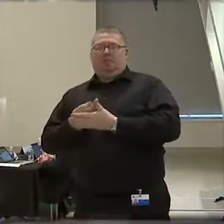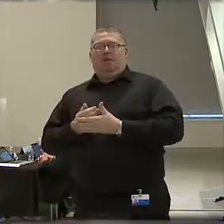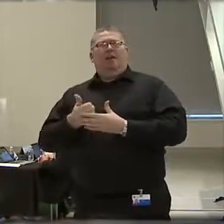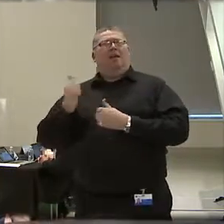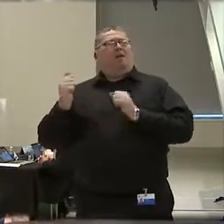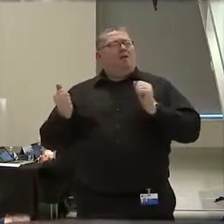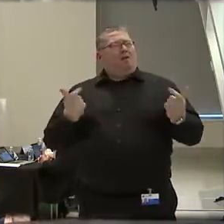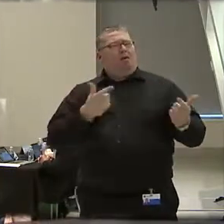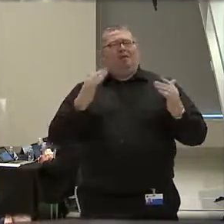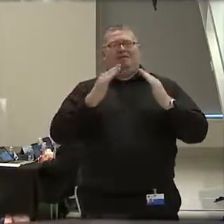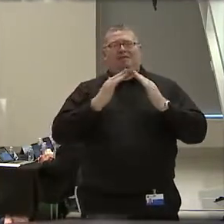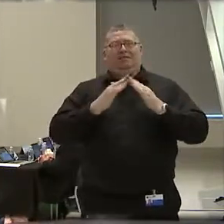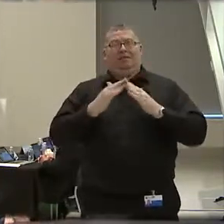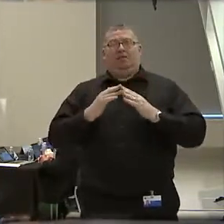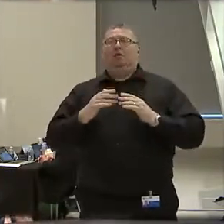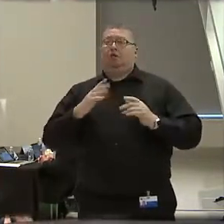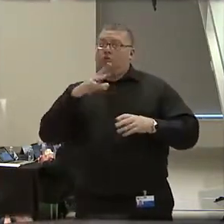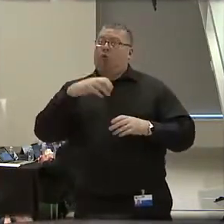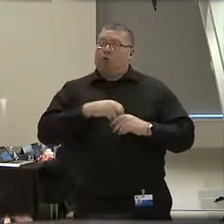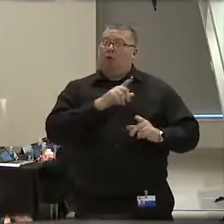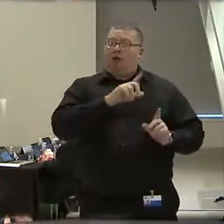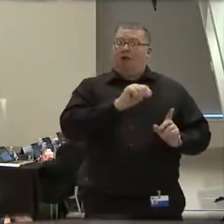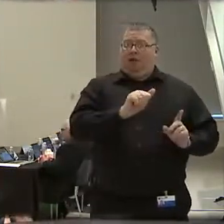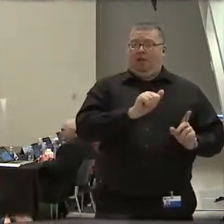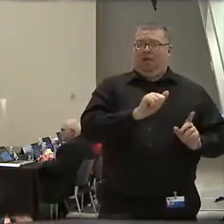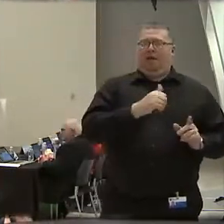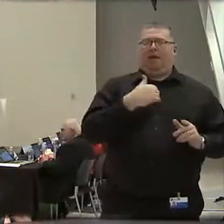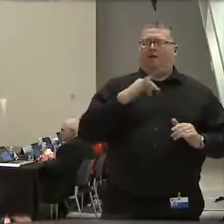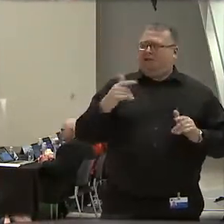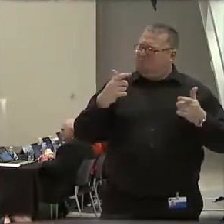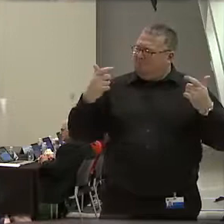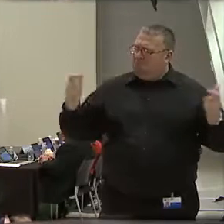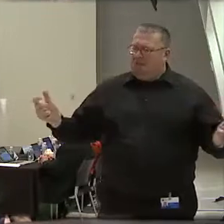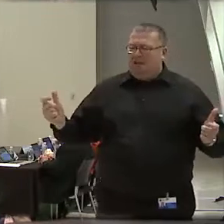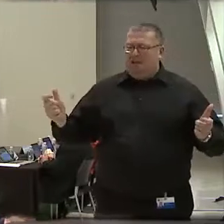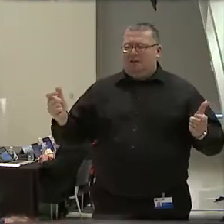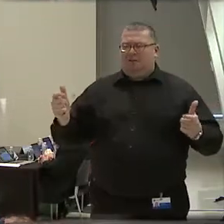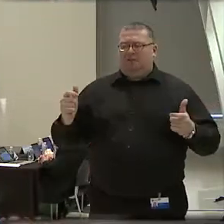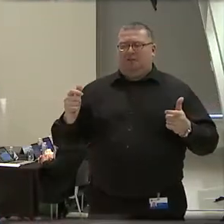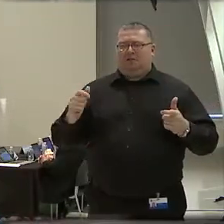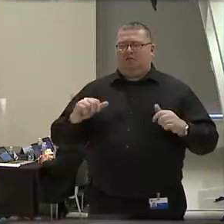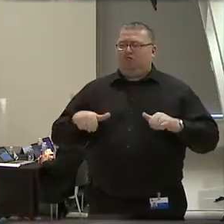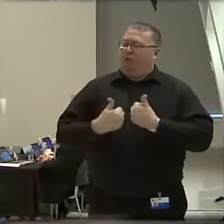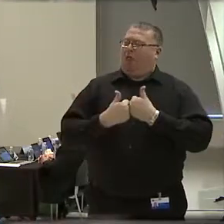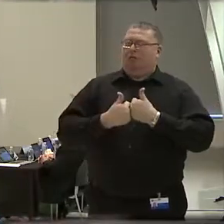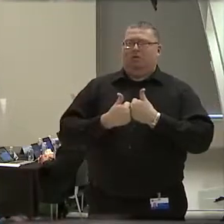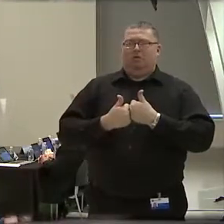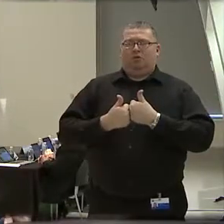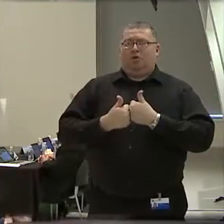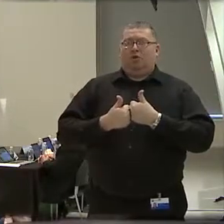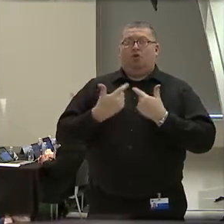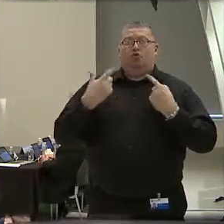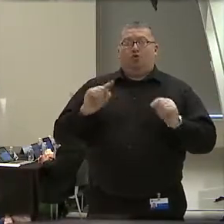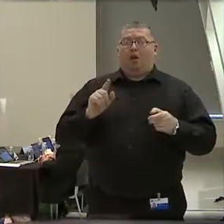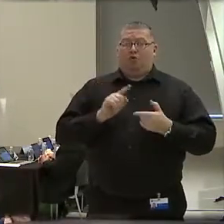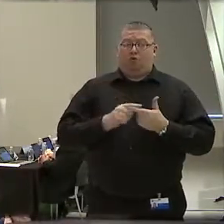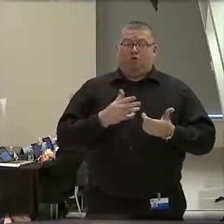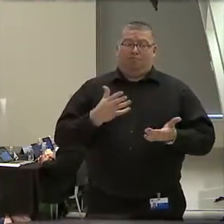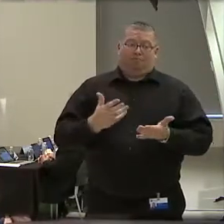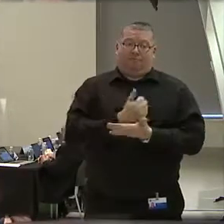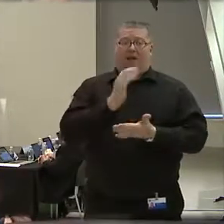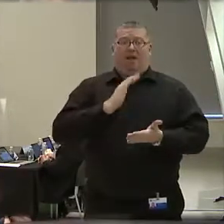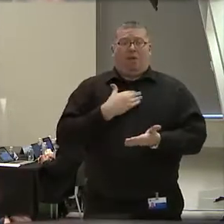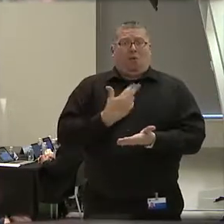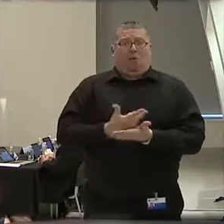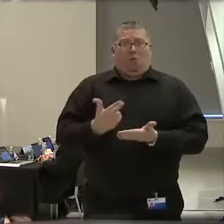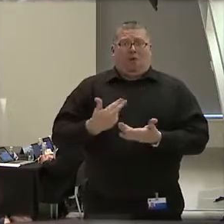city of Los Angeles included, has these tremendous pushes and pulls for its resources. And it's